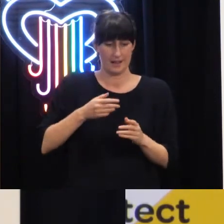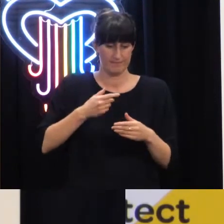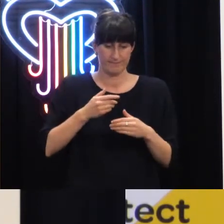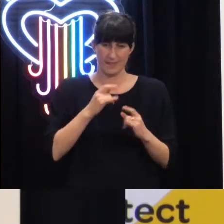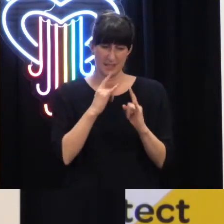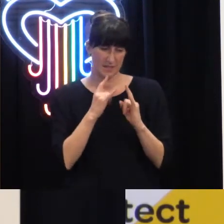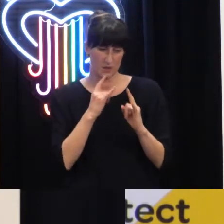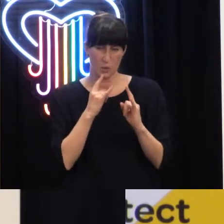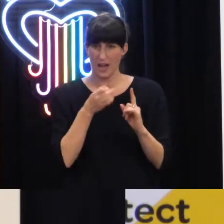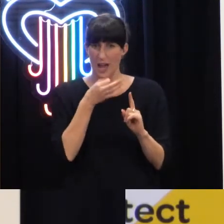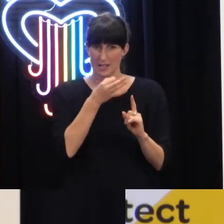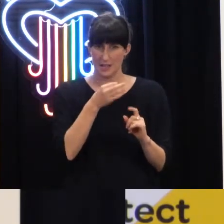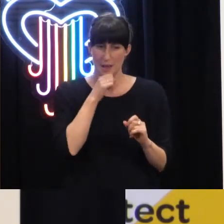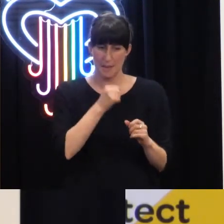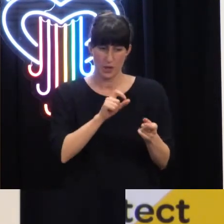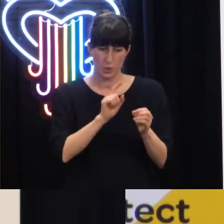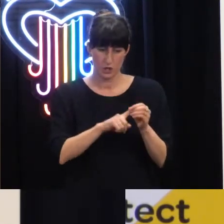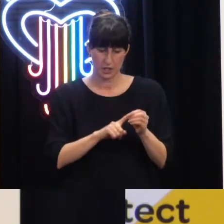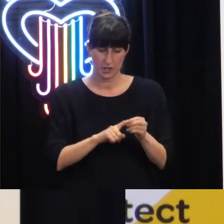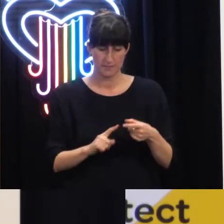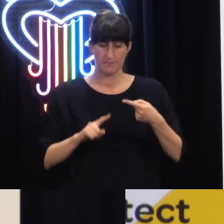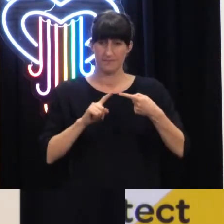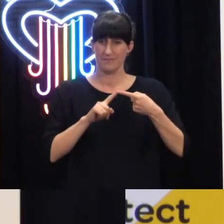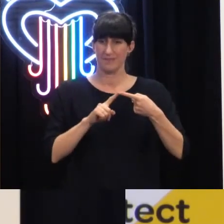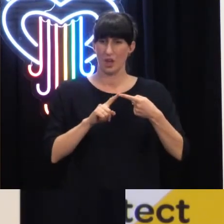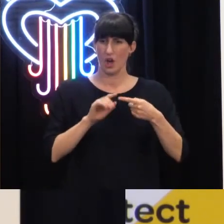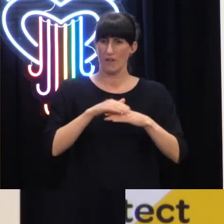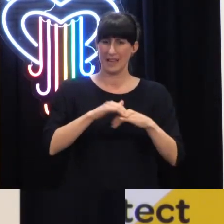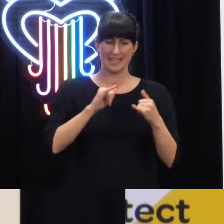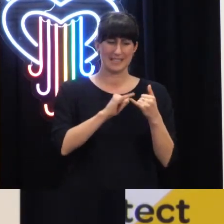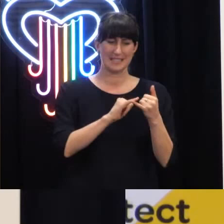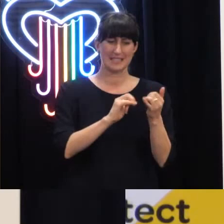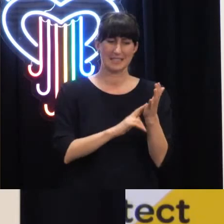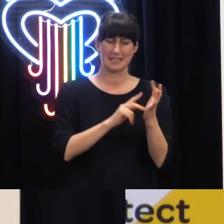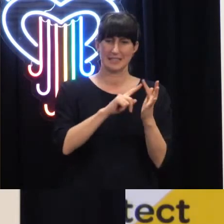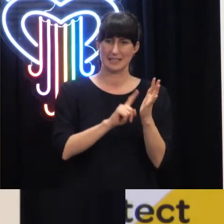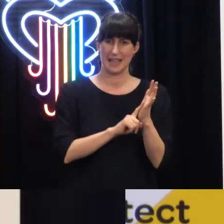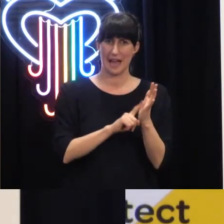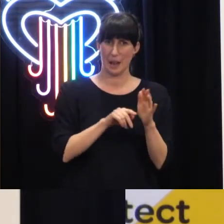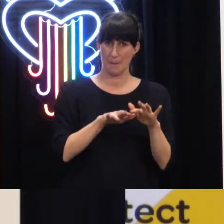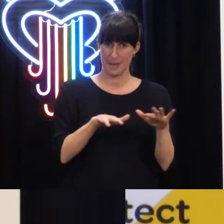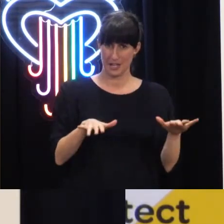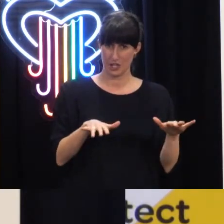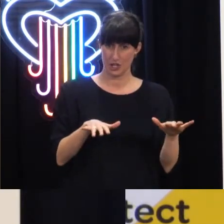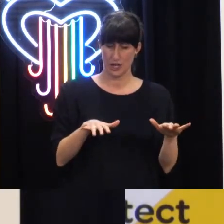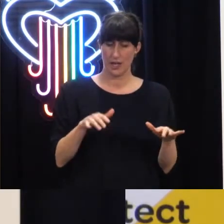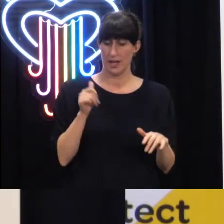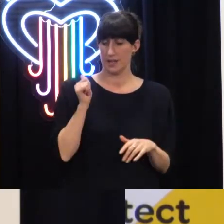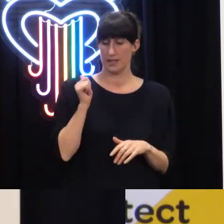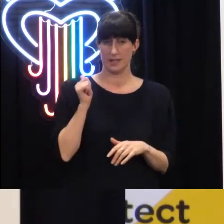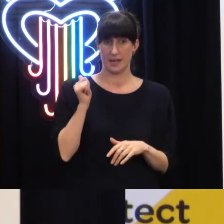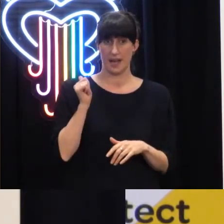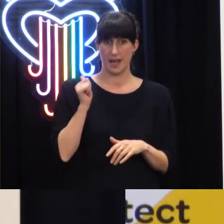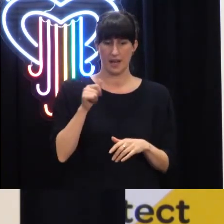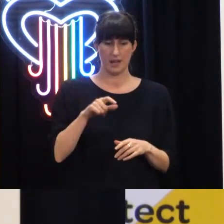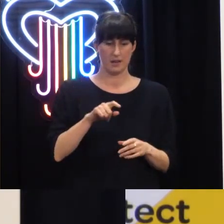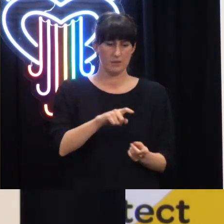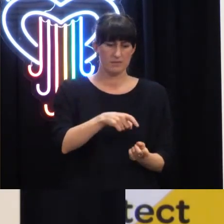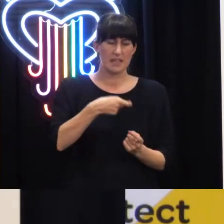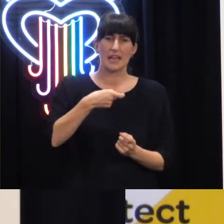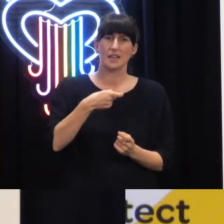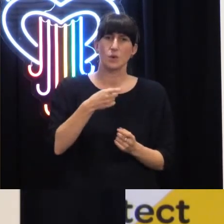the positive wastewater test. That was from the 6th. It was just, we got the result yesterday. A further sample was